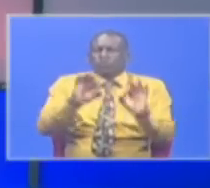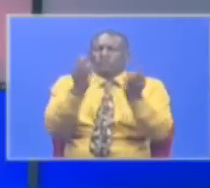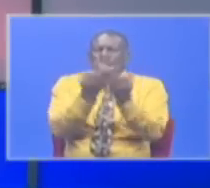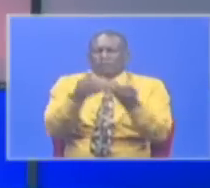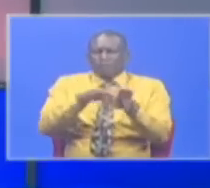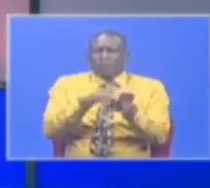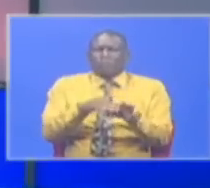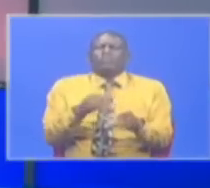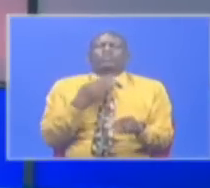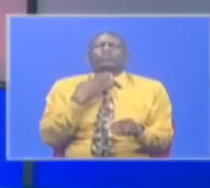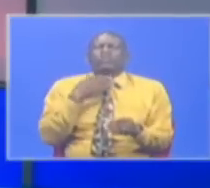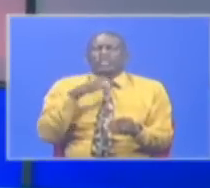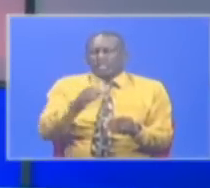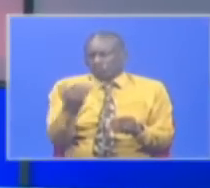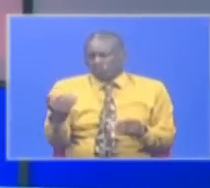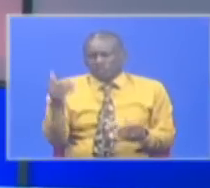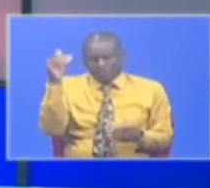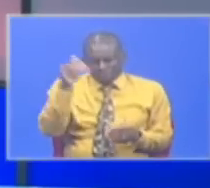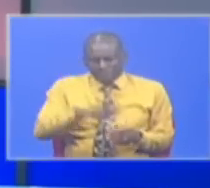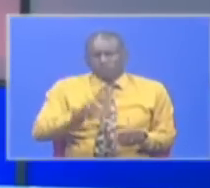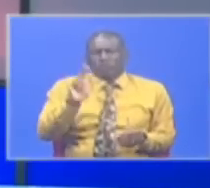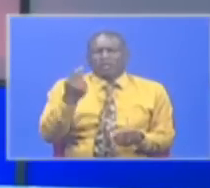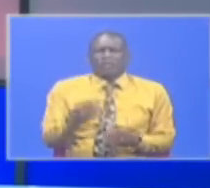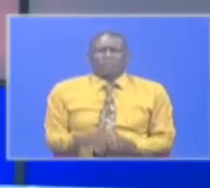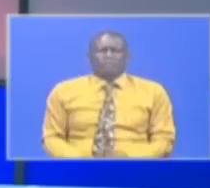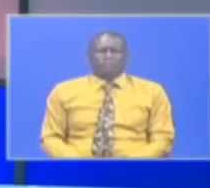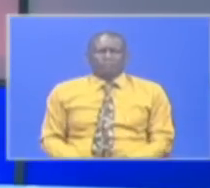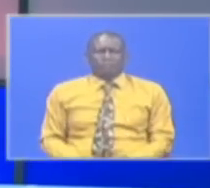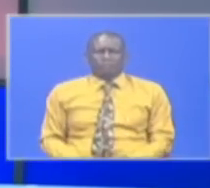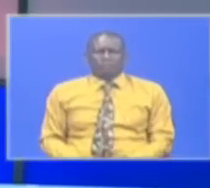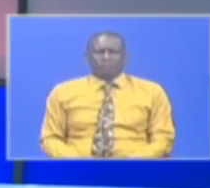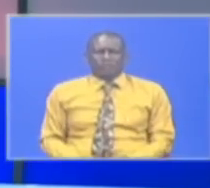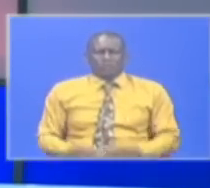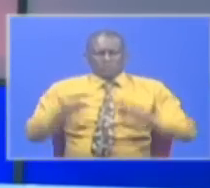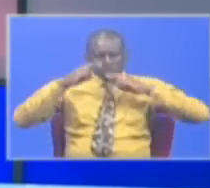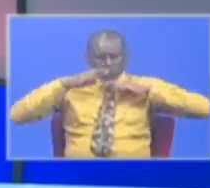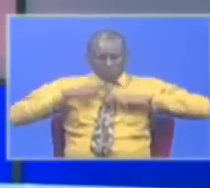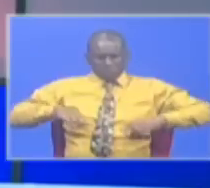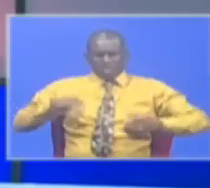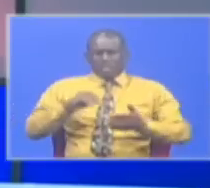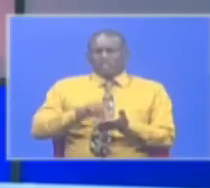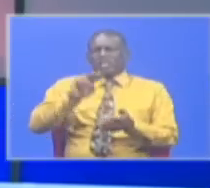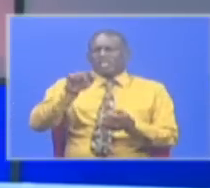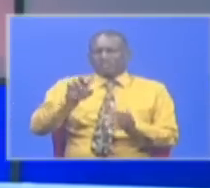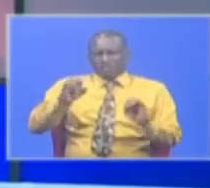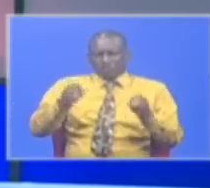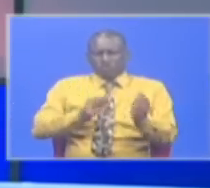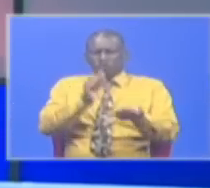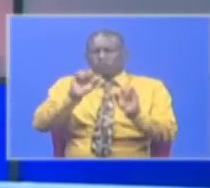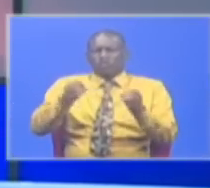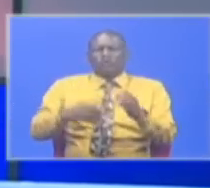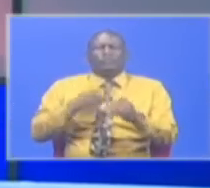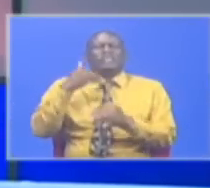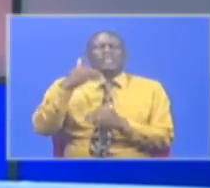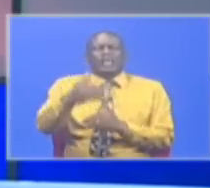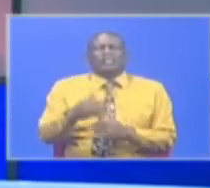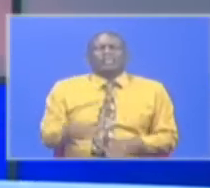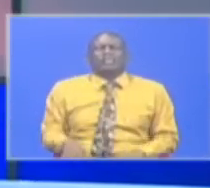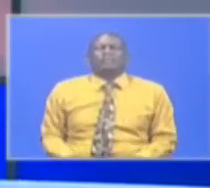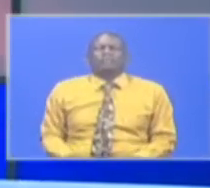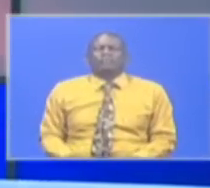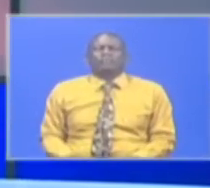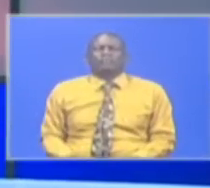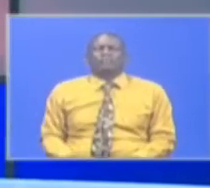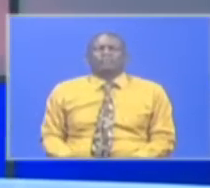kin back. All right, time for a breather on NTV tonight. The sports news with Brian is coming up. He's standing